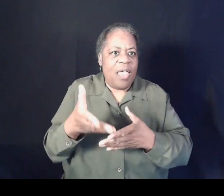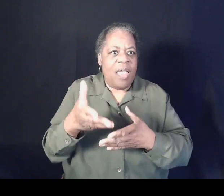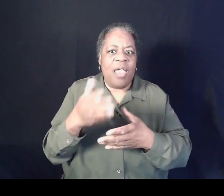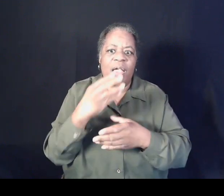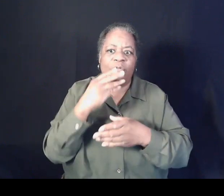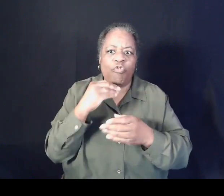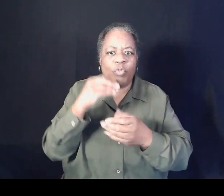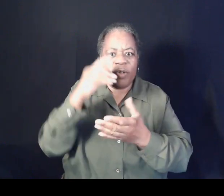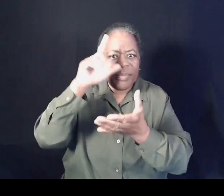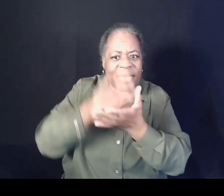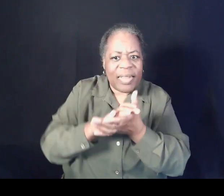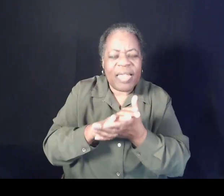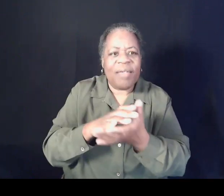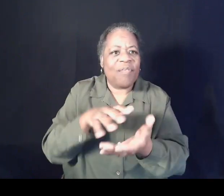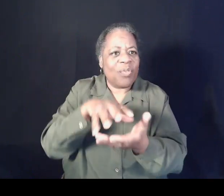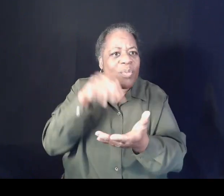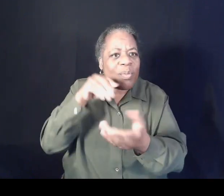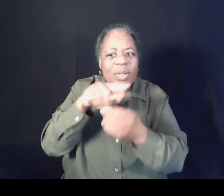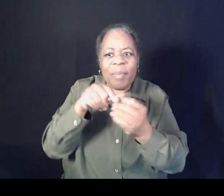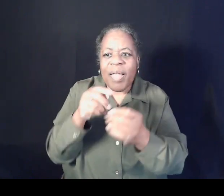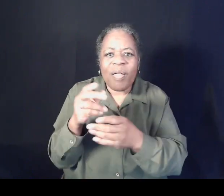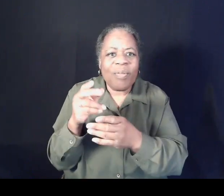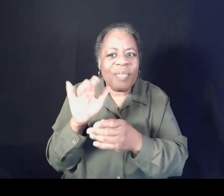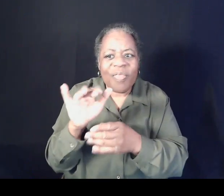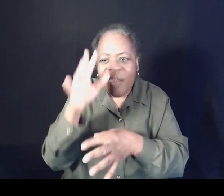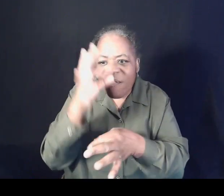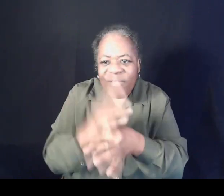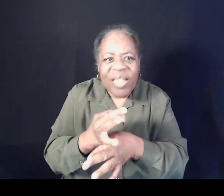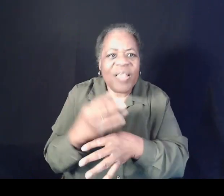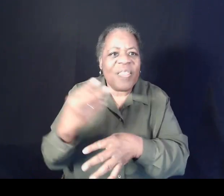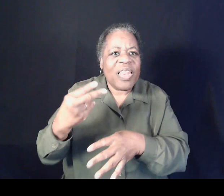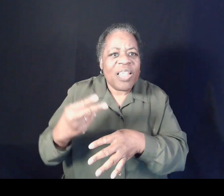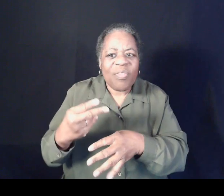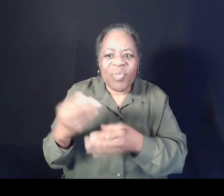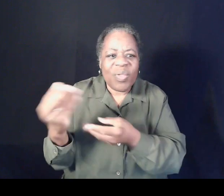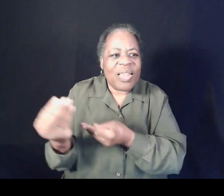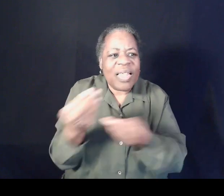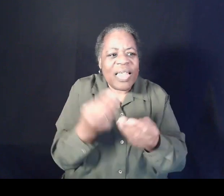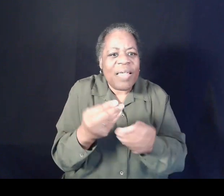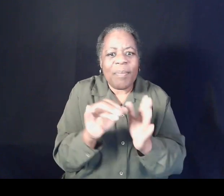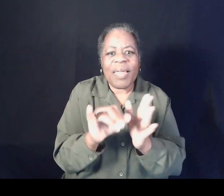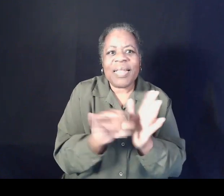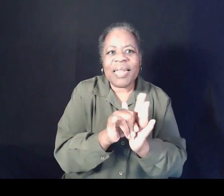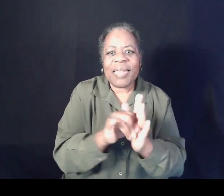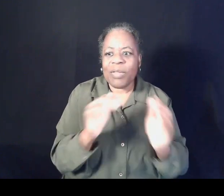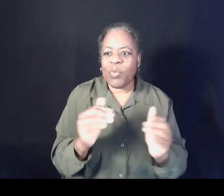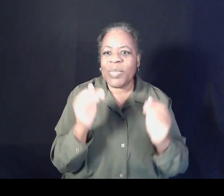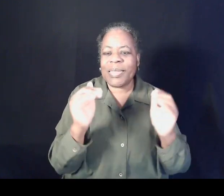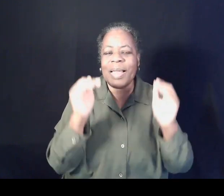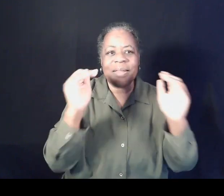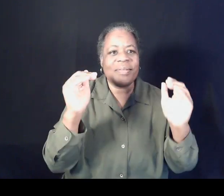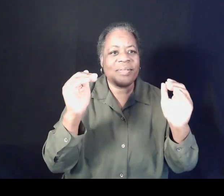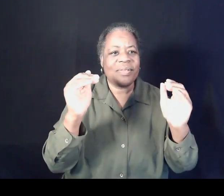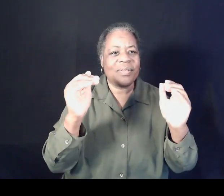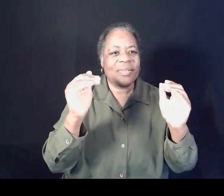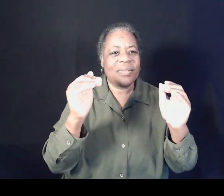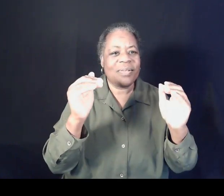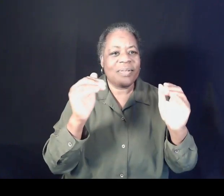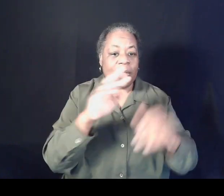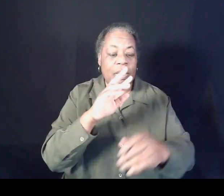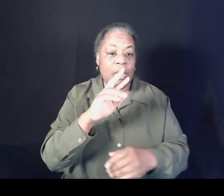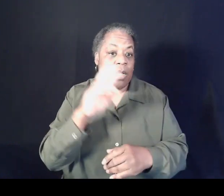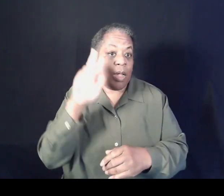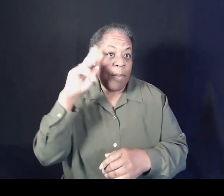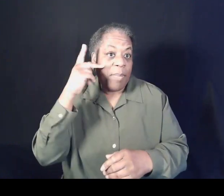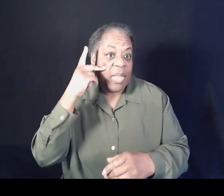and their history as well. And this provided them with identity or status. It was also where the political rulers